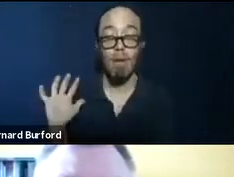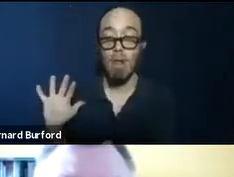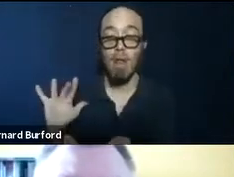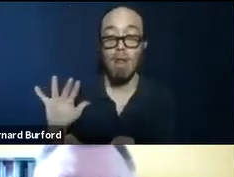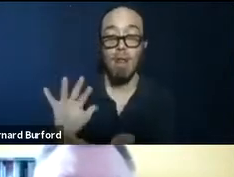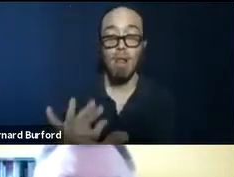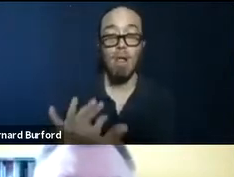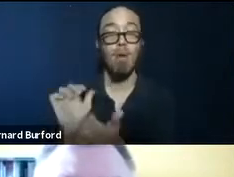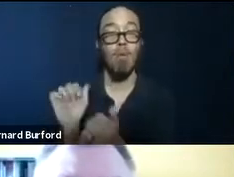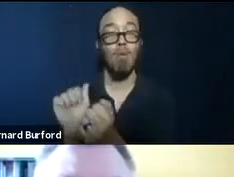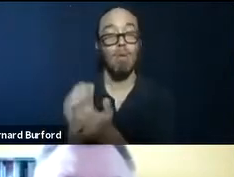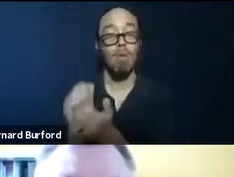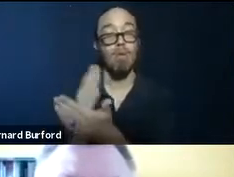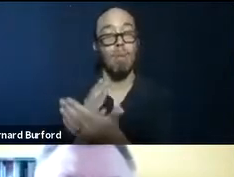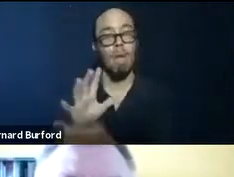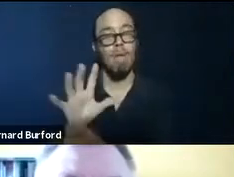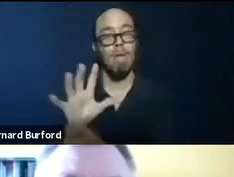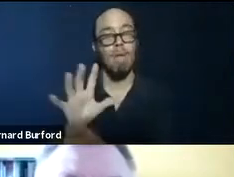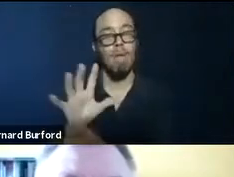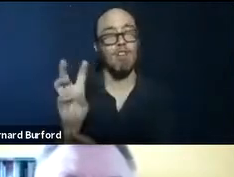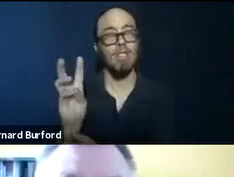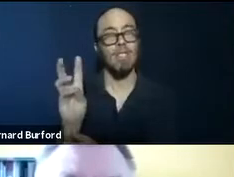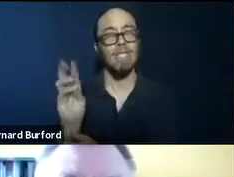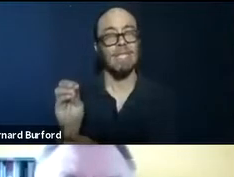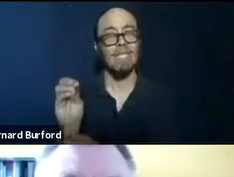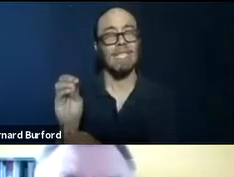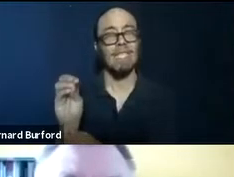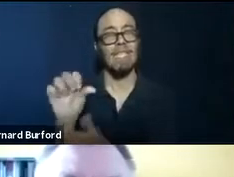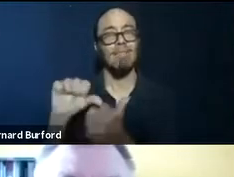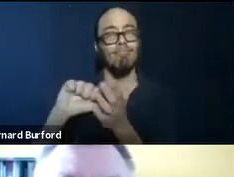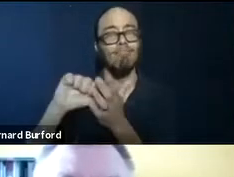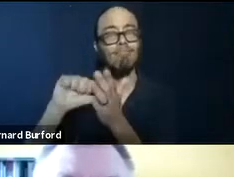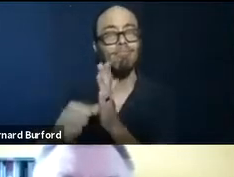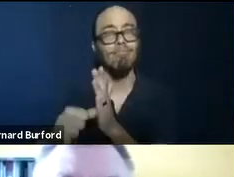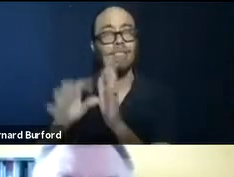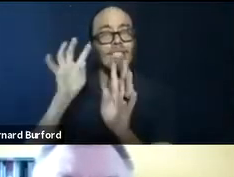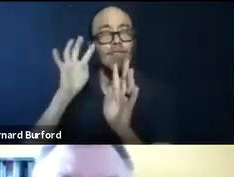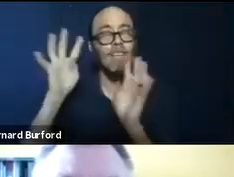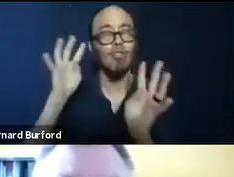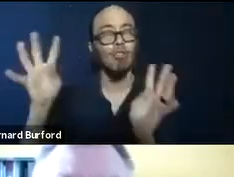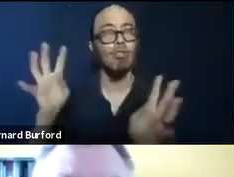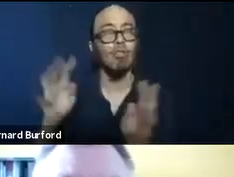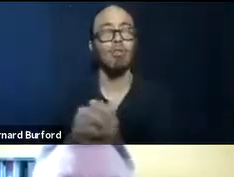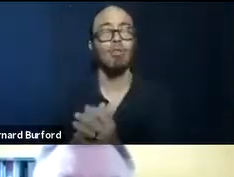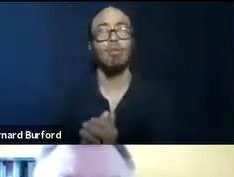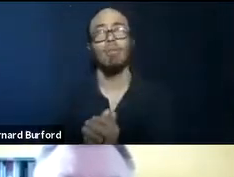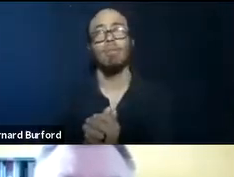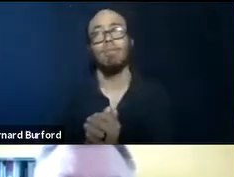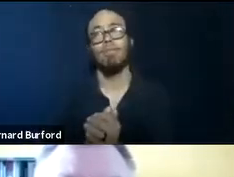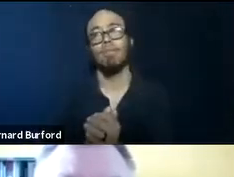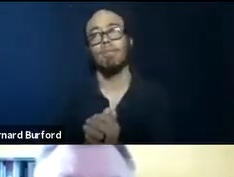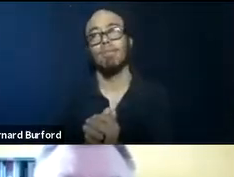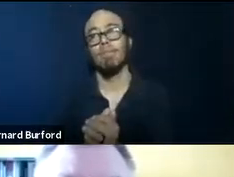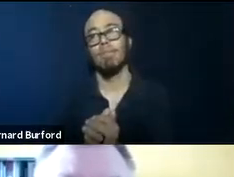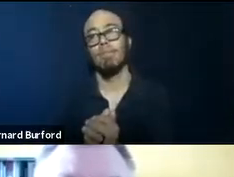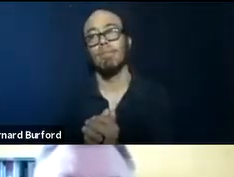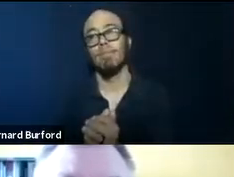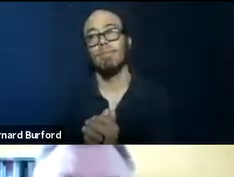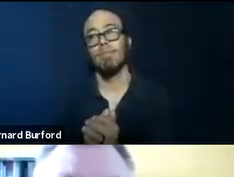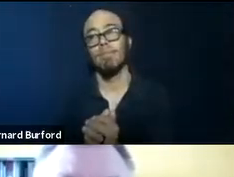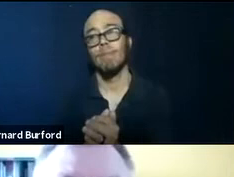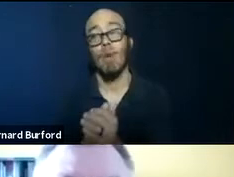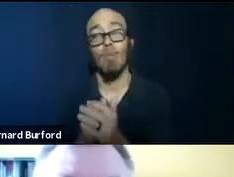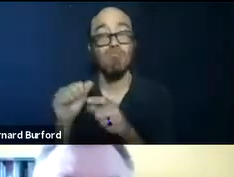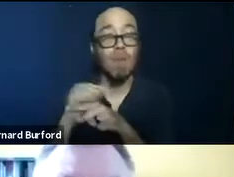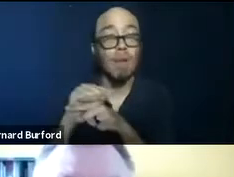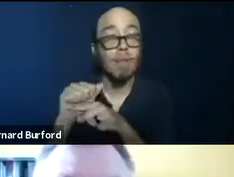some 560 outstanding innovations, both practices and policies